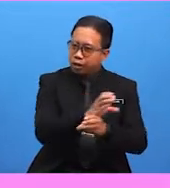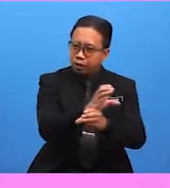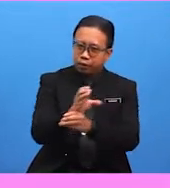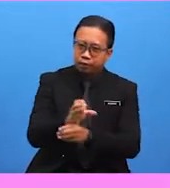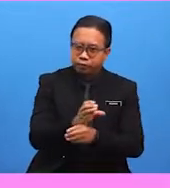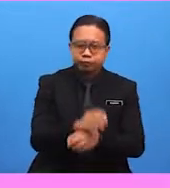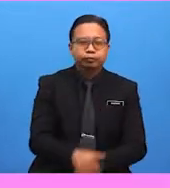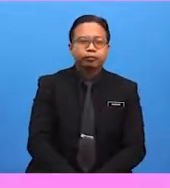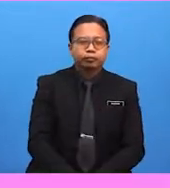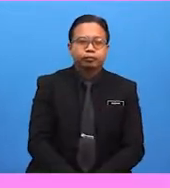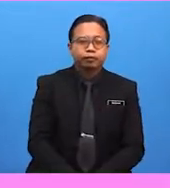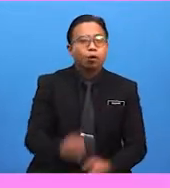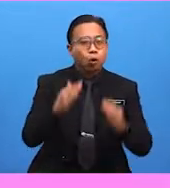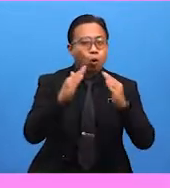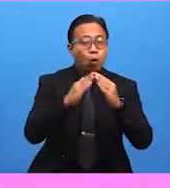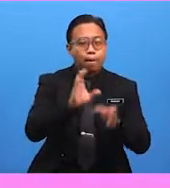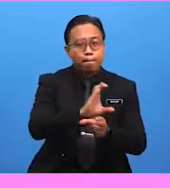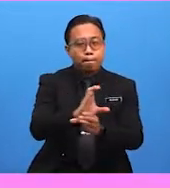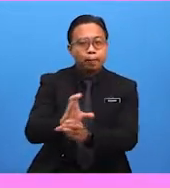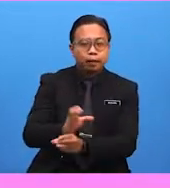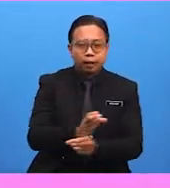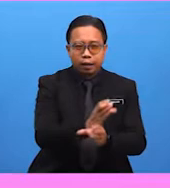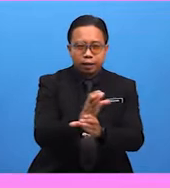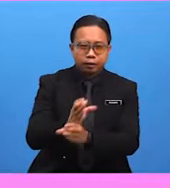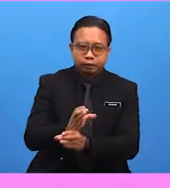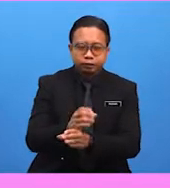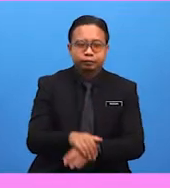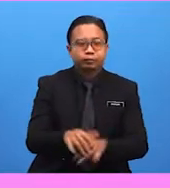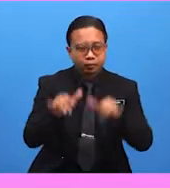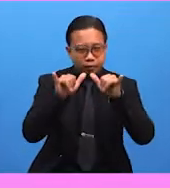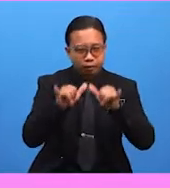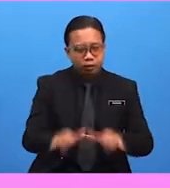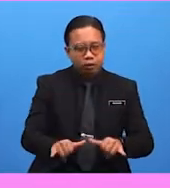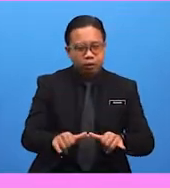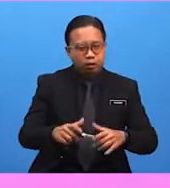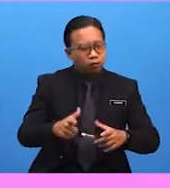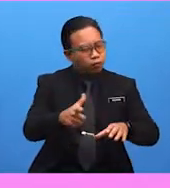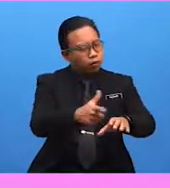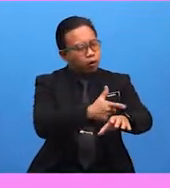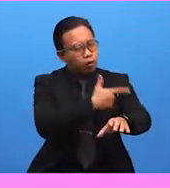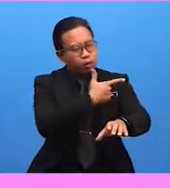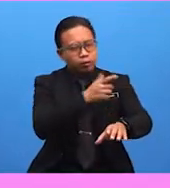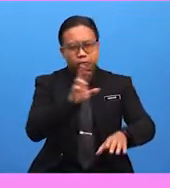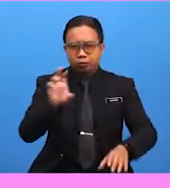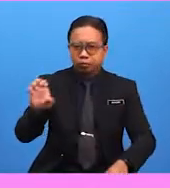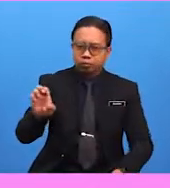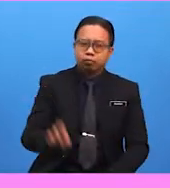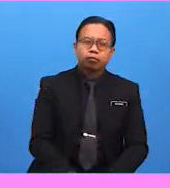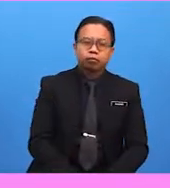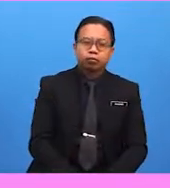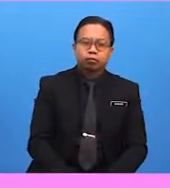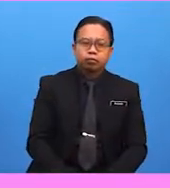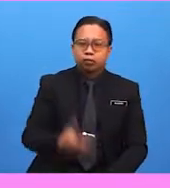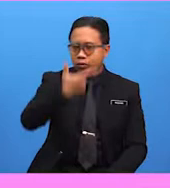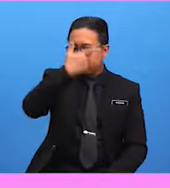particularly home care, as we now tend to live longer. As a result, we will